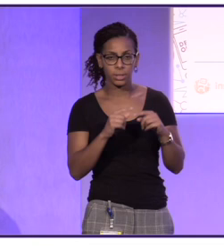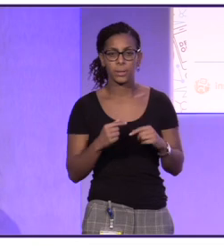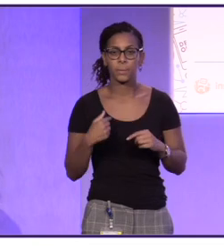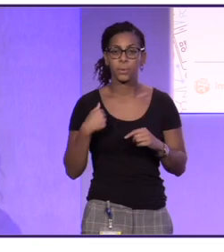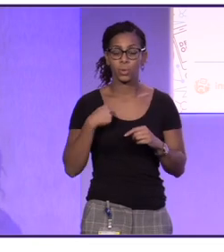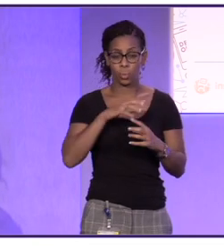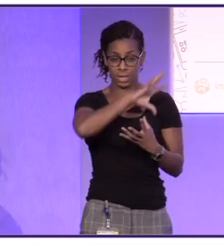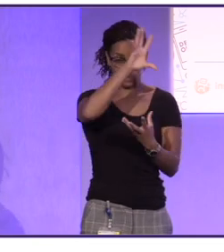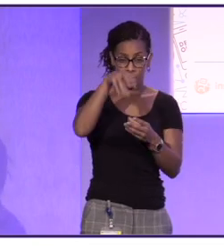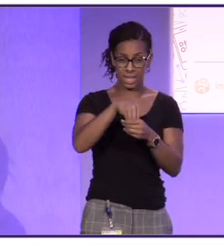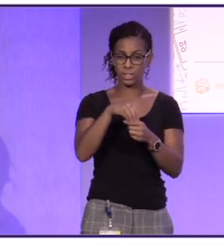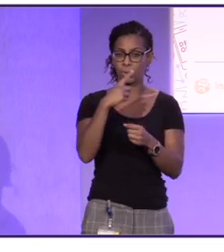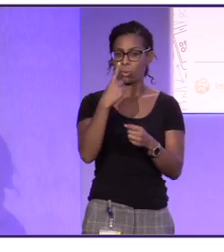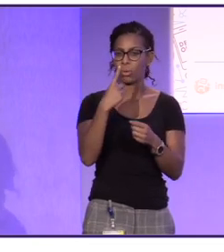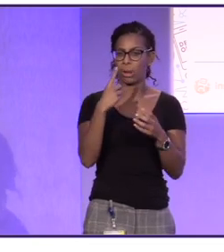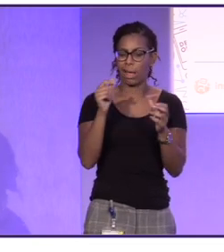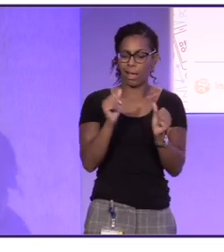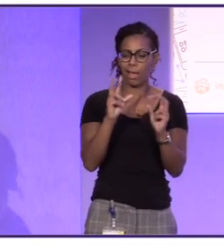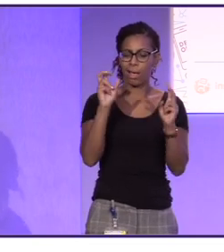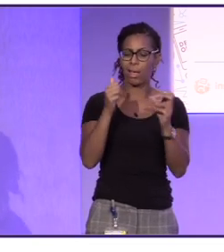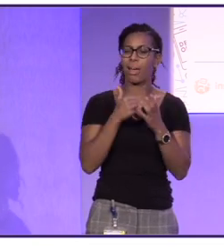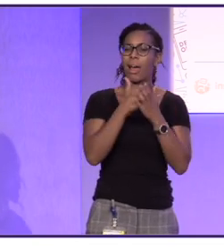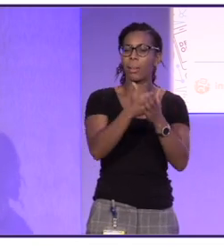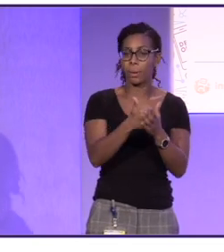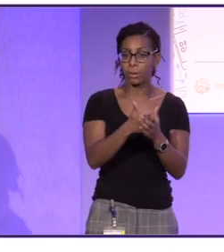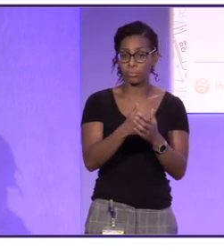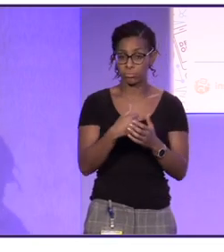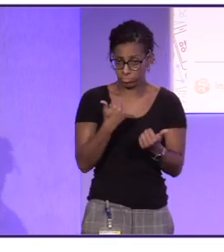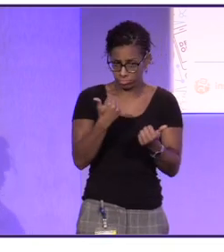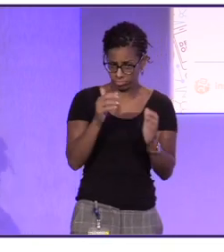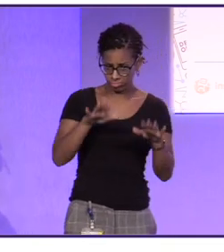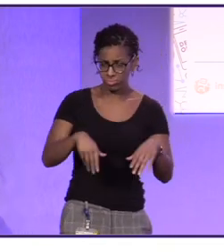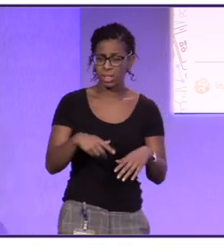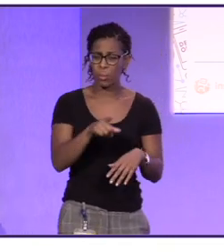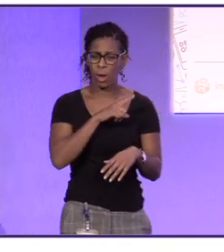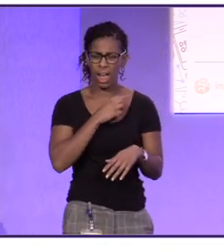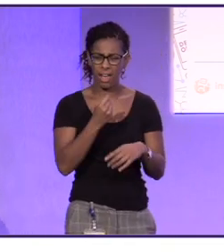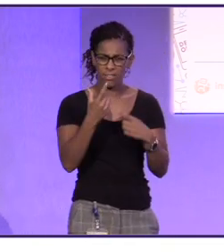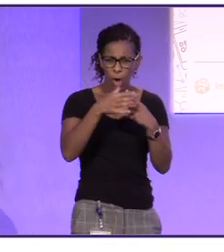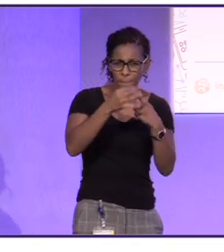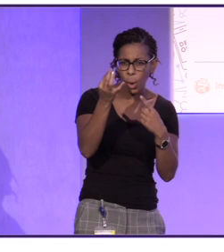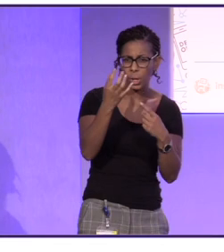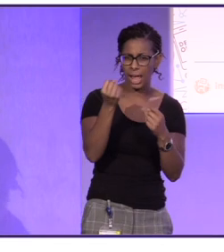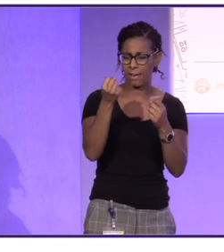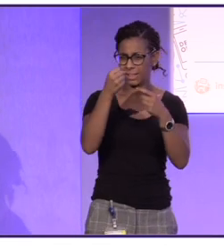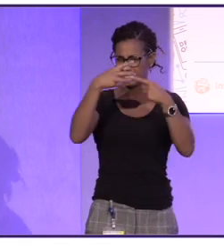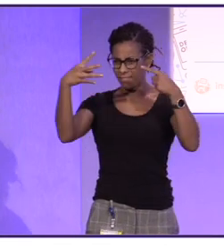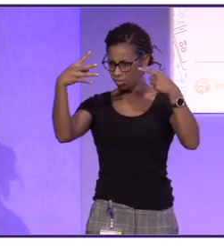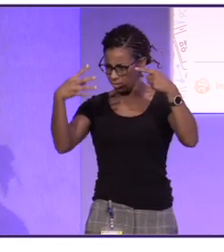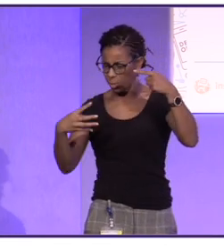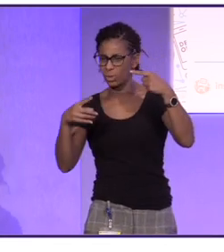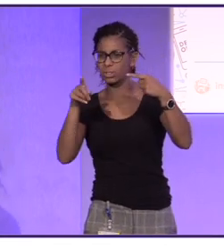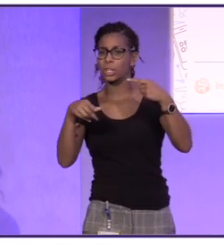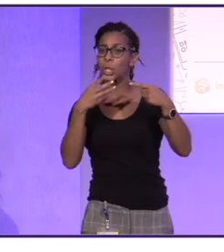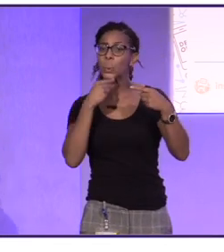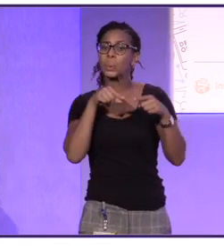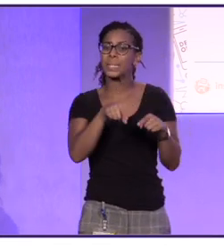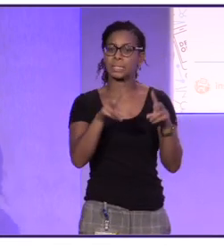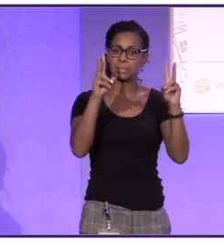a small helper. No problem. We had a component or several components using this salutation